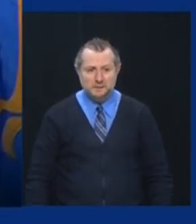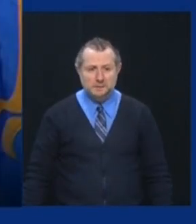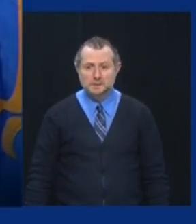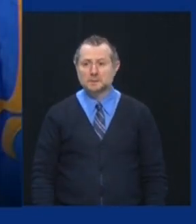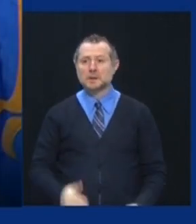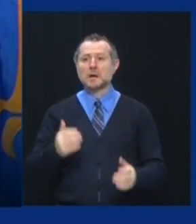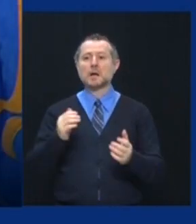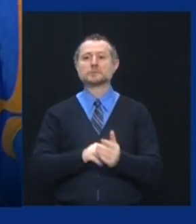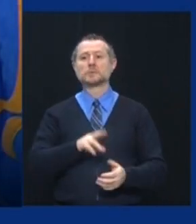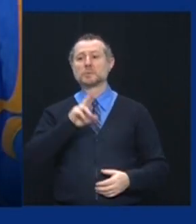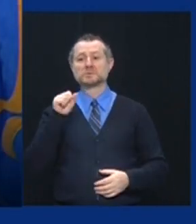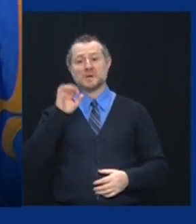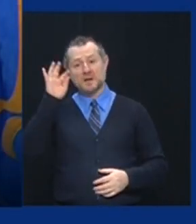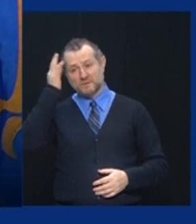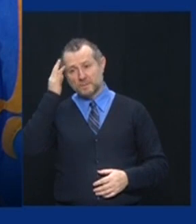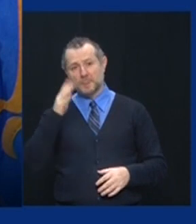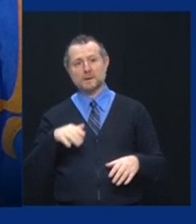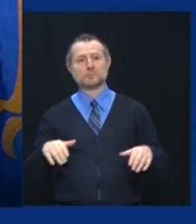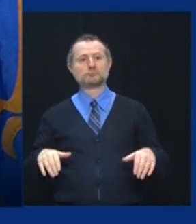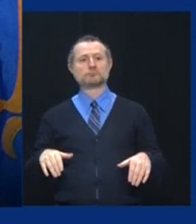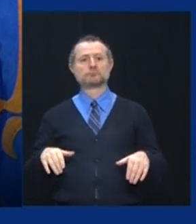nothing.